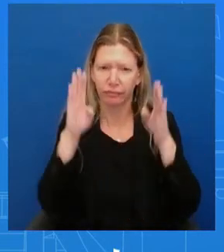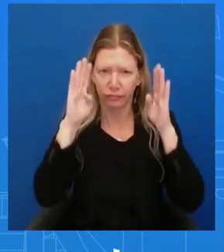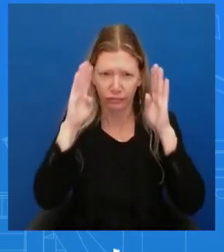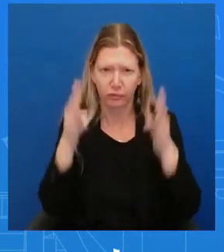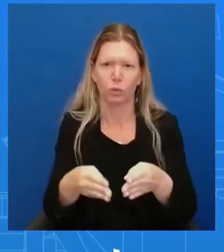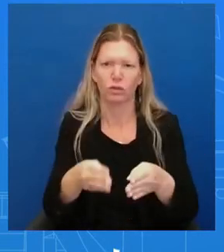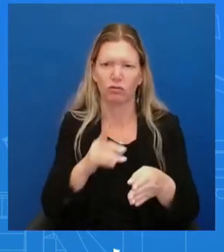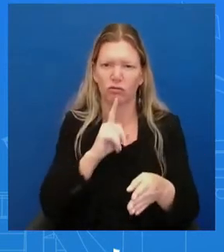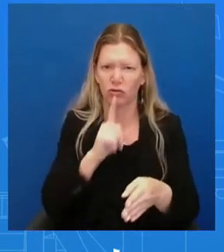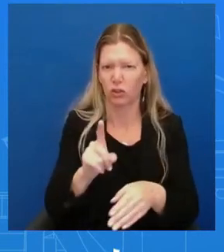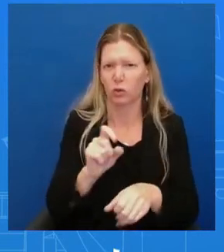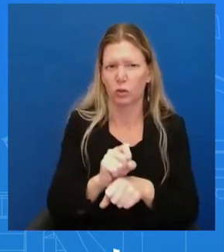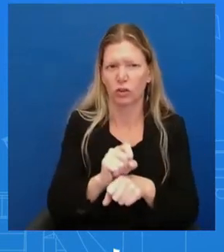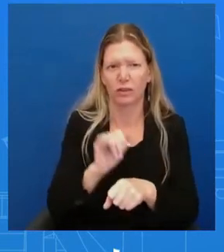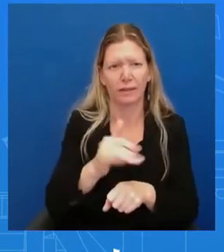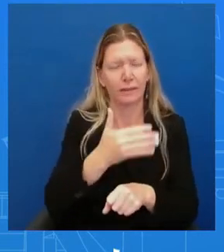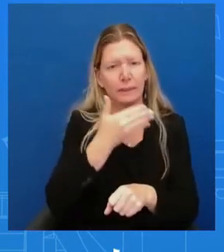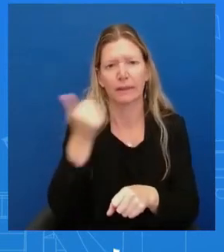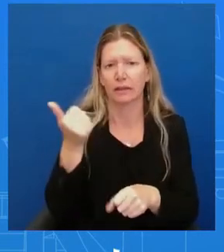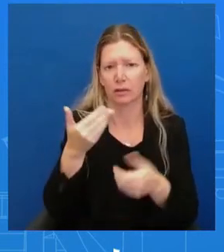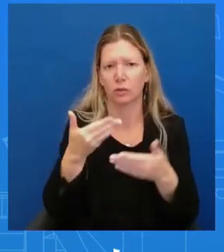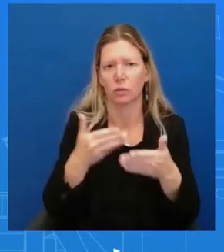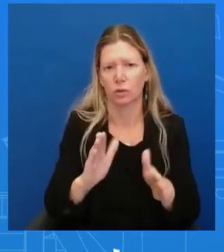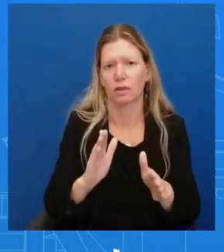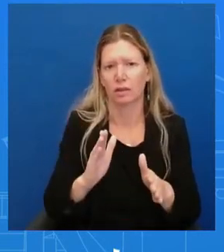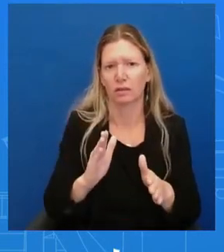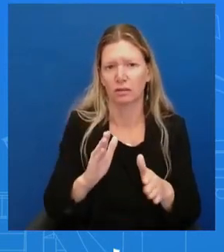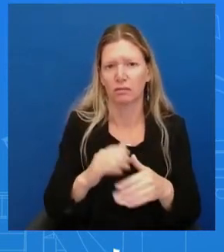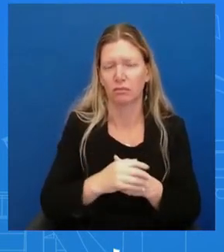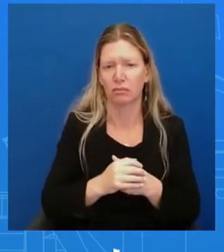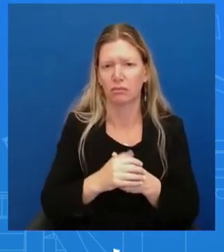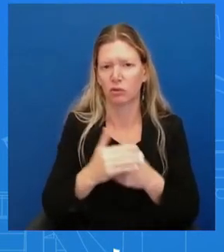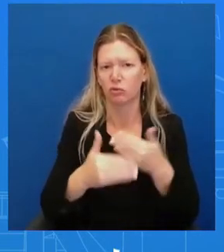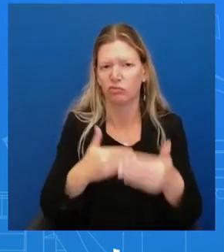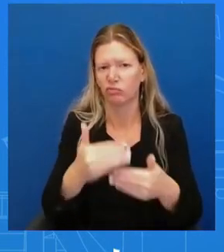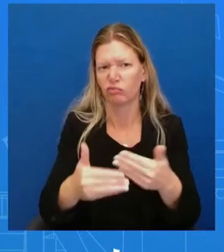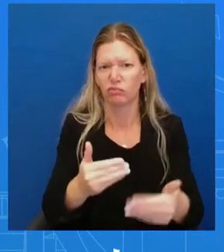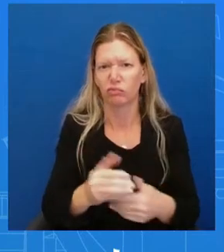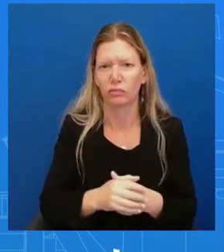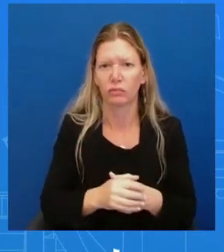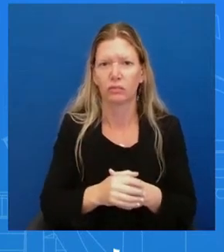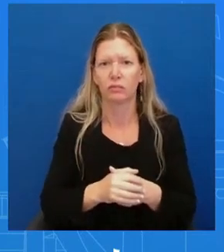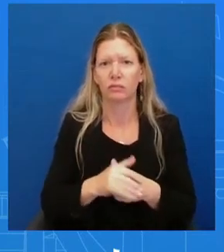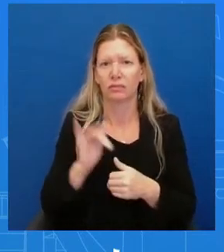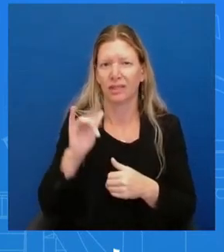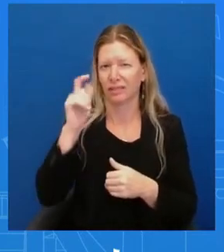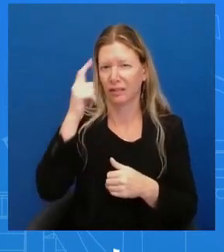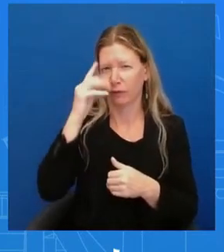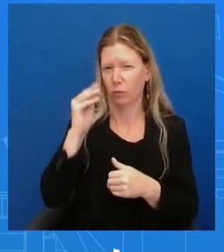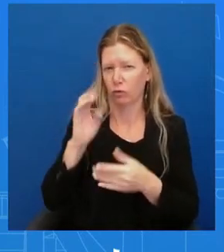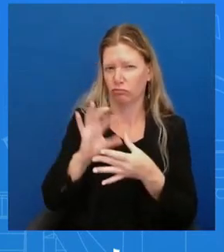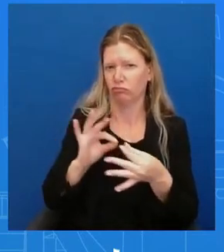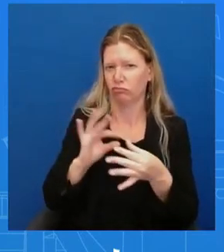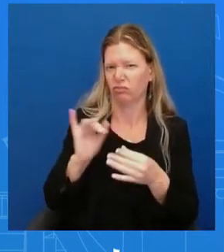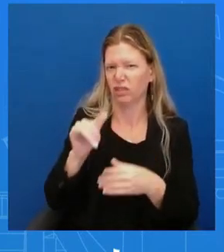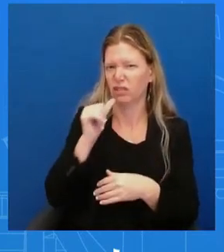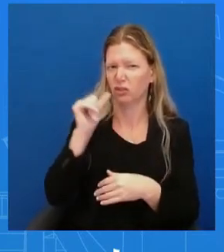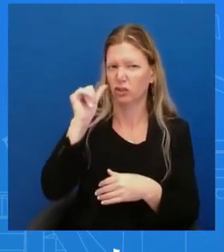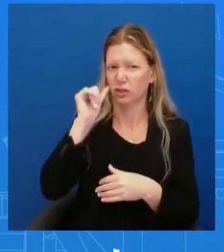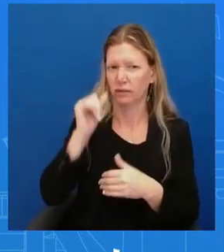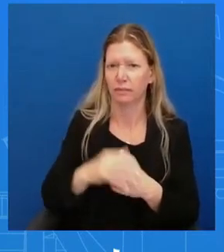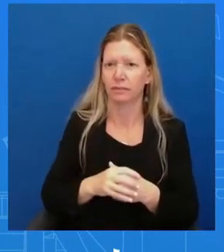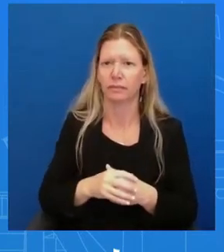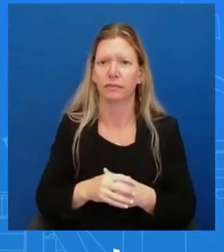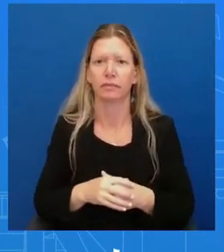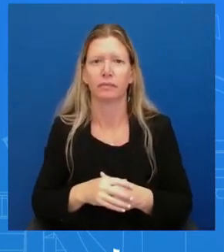be said by the Governor Moore, who said this yesterday. Are you speaking of the words DEI mayor? Yeah. Oh, yeah. Yeah. I'm referring. I